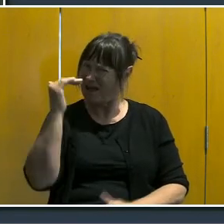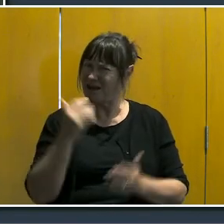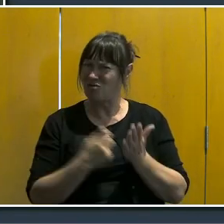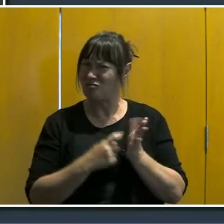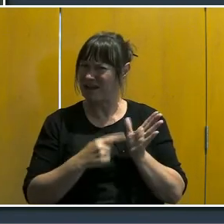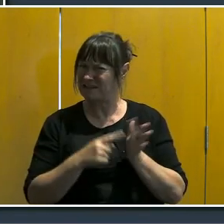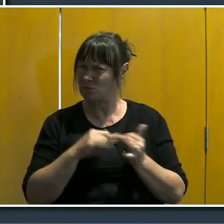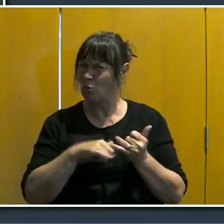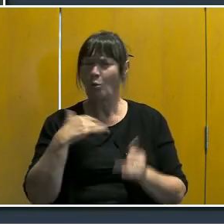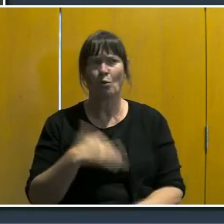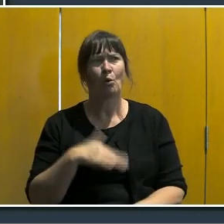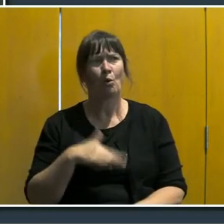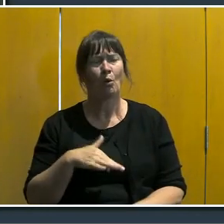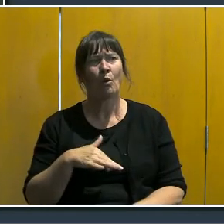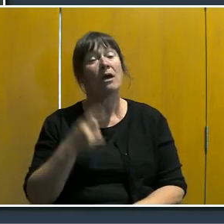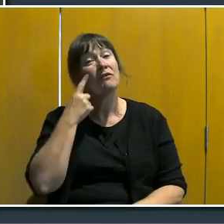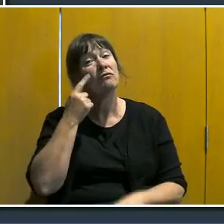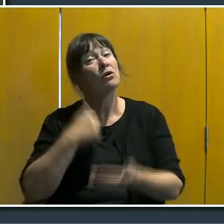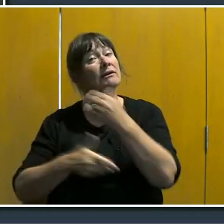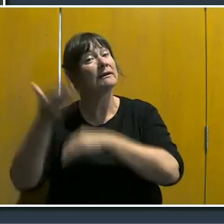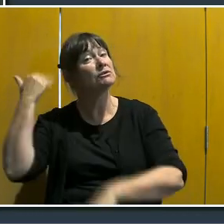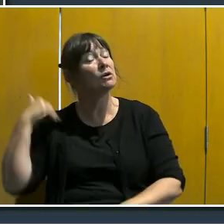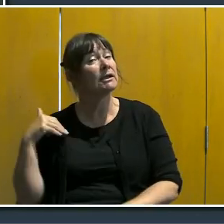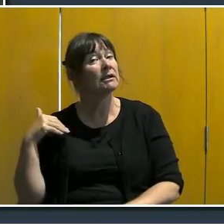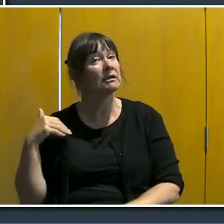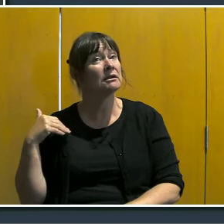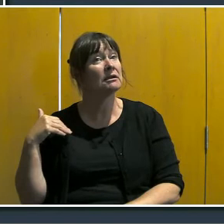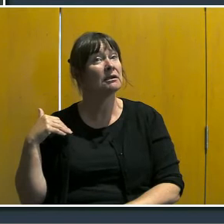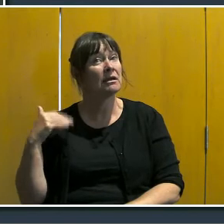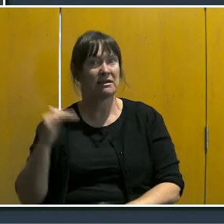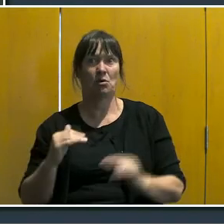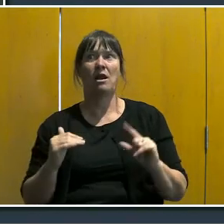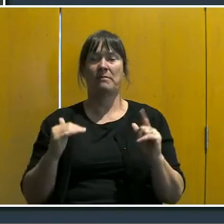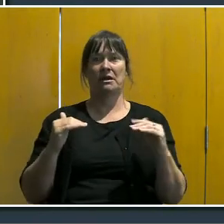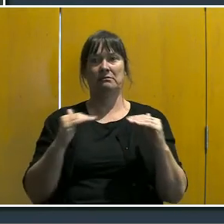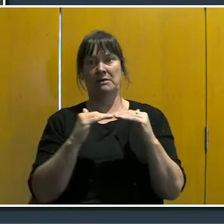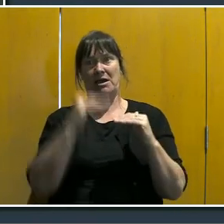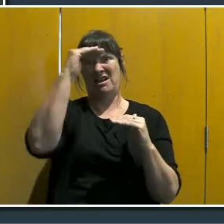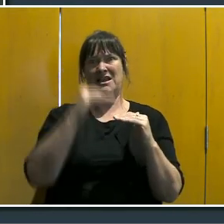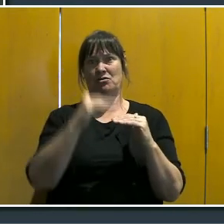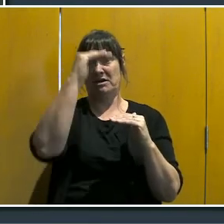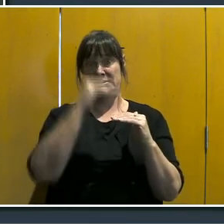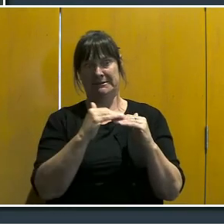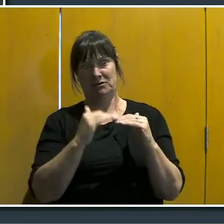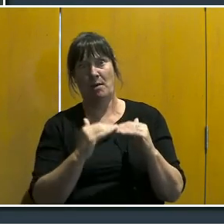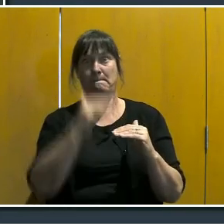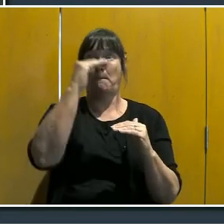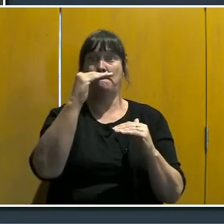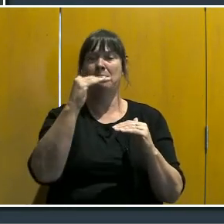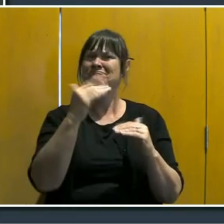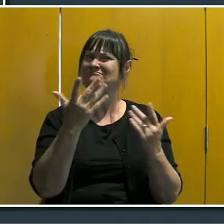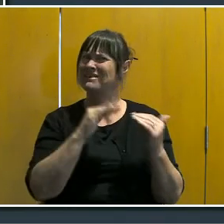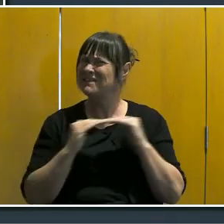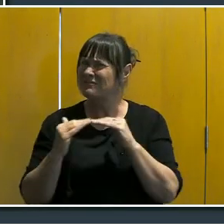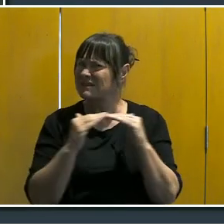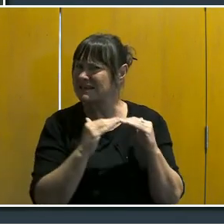sit? I think history's shown that that obviously it's a big increase. Is that fair or isn't it fair? And Farrell would be in the same